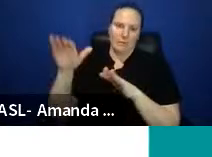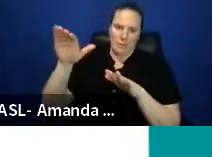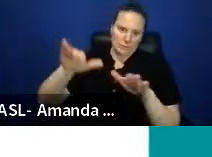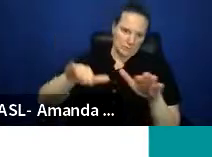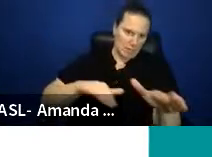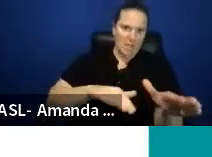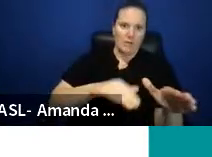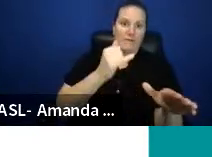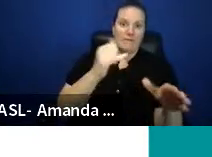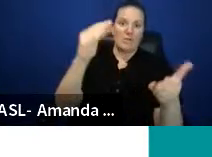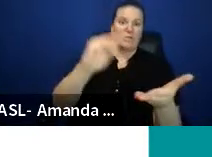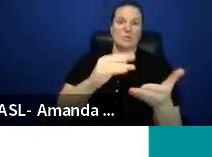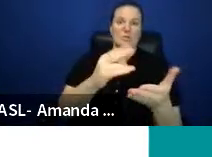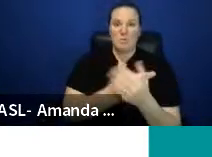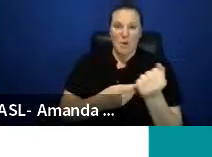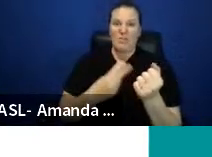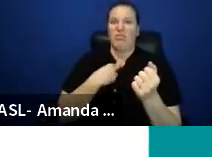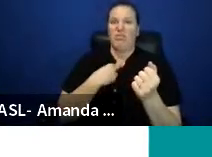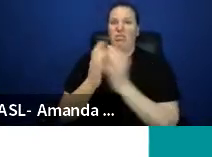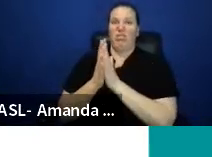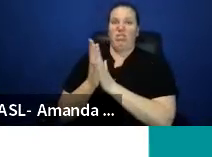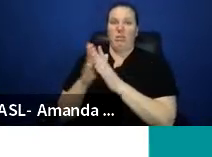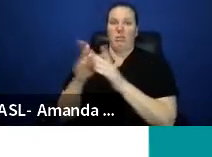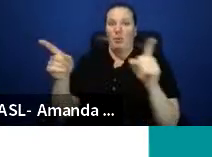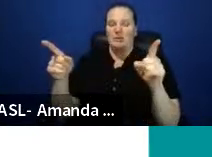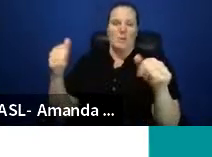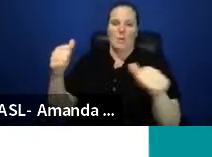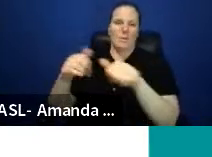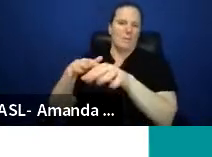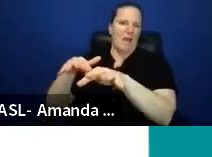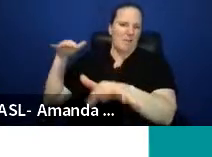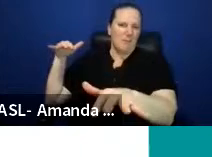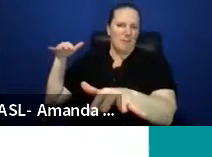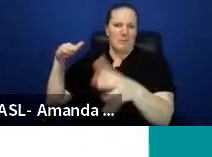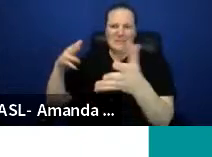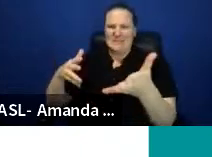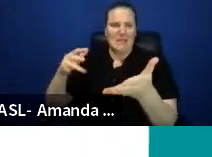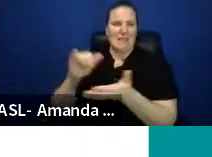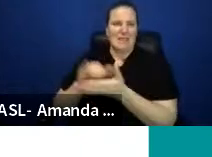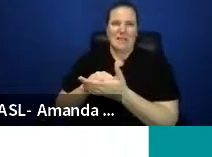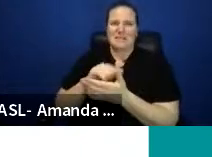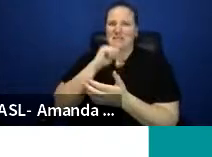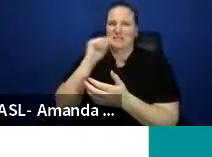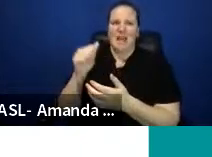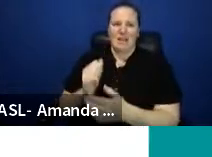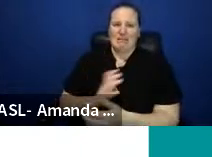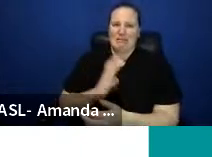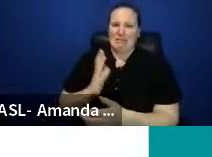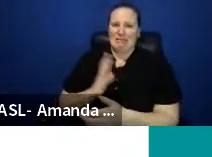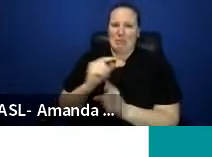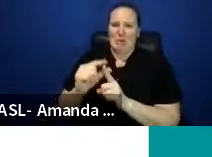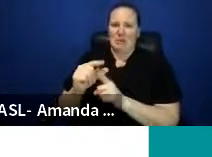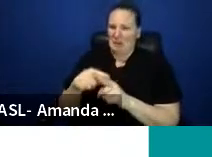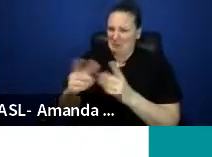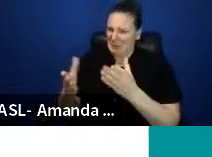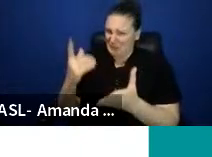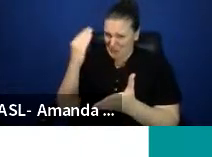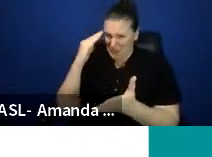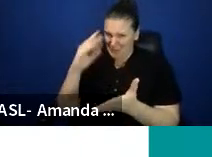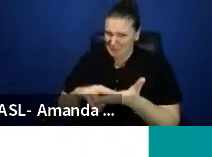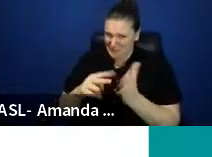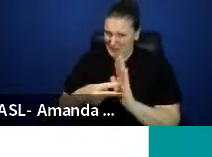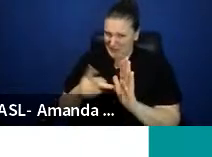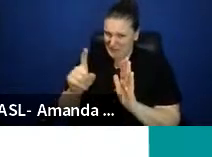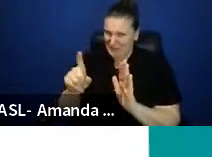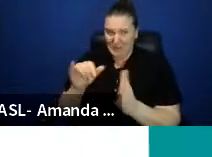if they reduce those choke points, it wouldn't back up. I'm being completely not eloquent, but I think you probably know what I'm trying to get